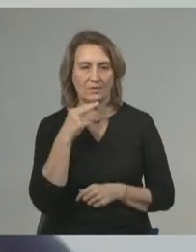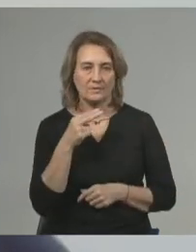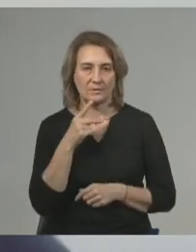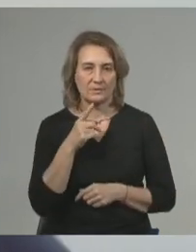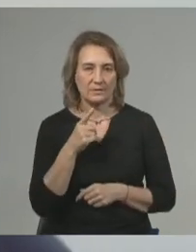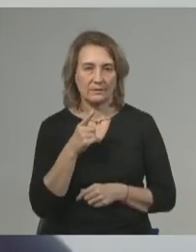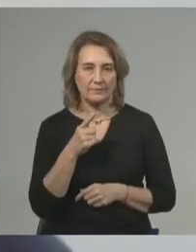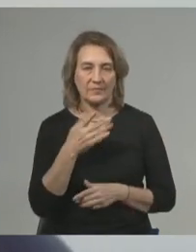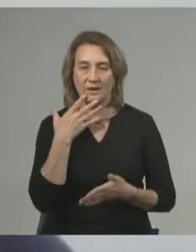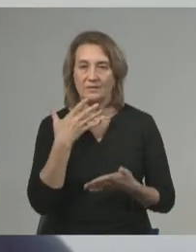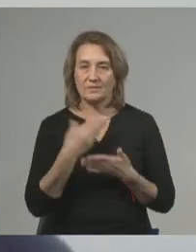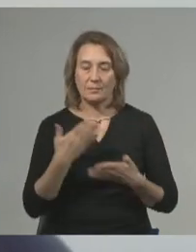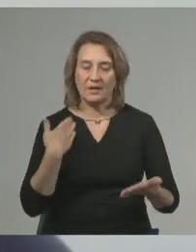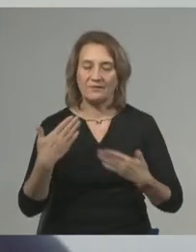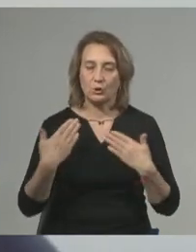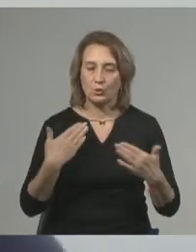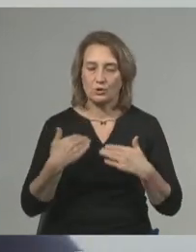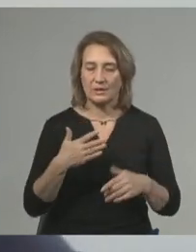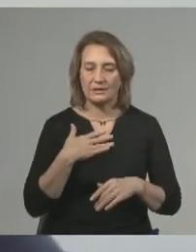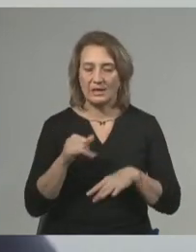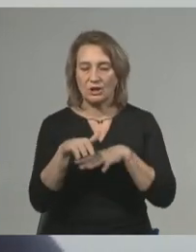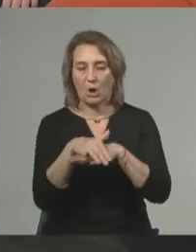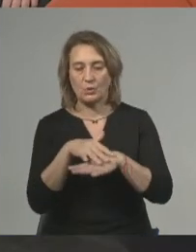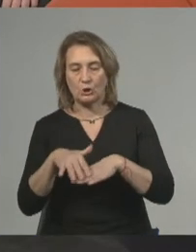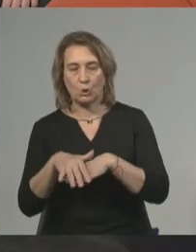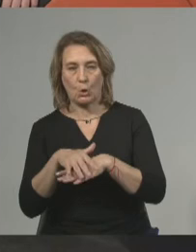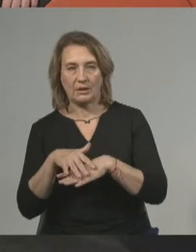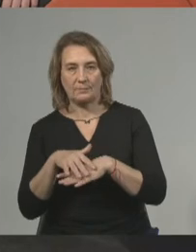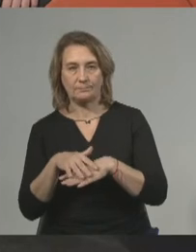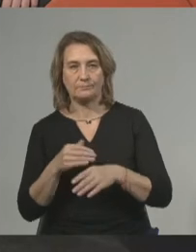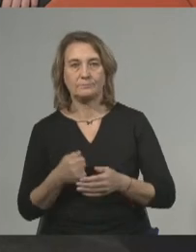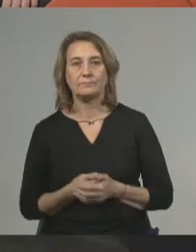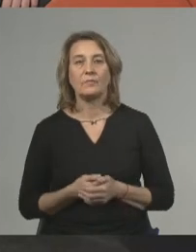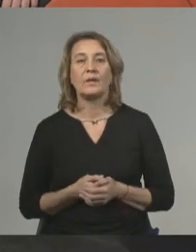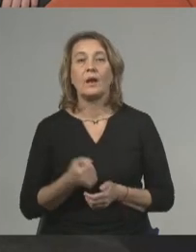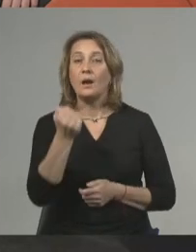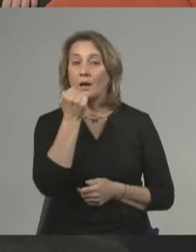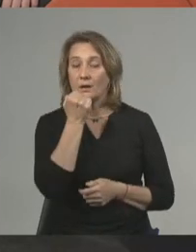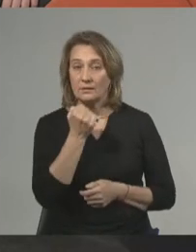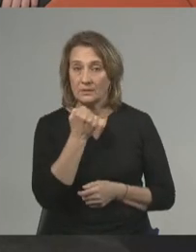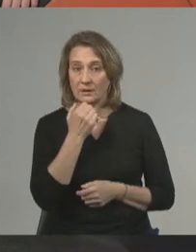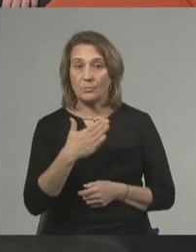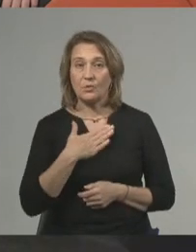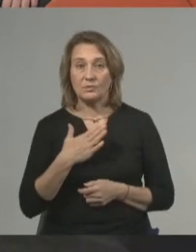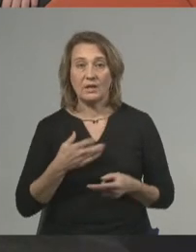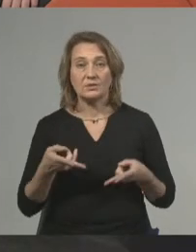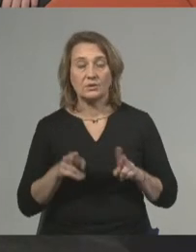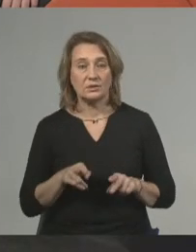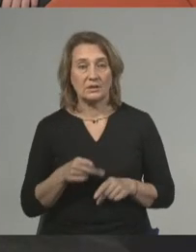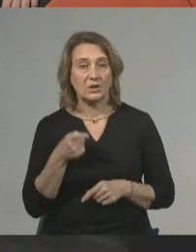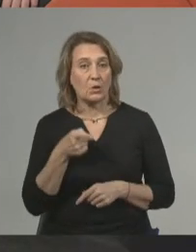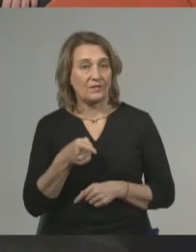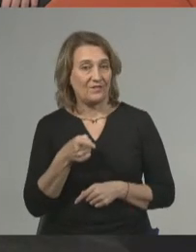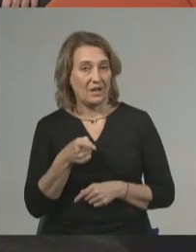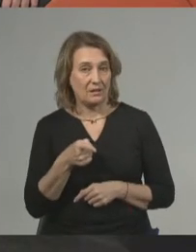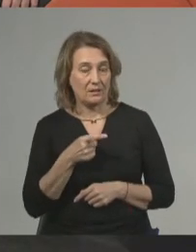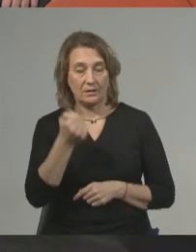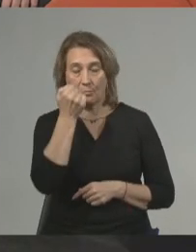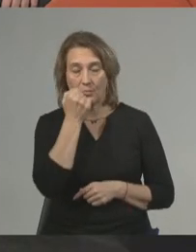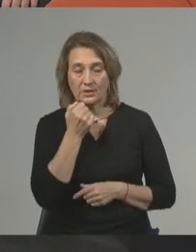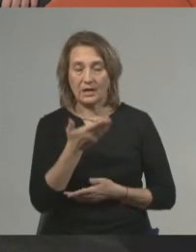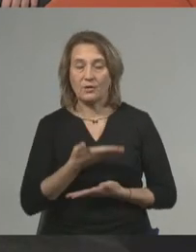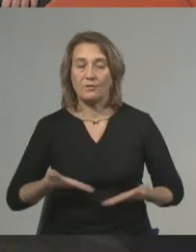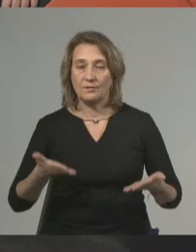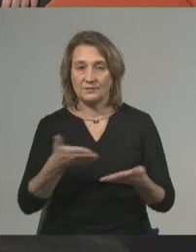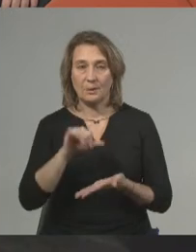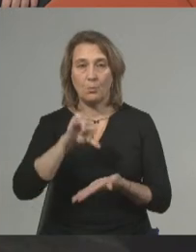thank you so we are at the last minute of our conversation i would like to thank everyone who participated here in